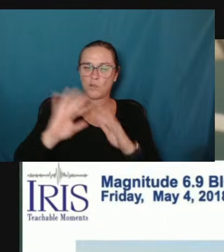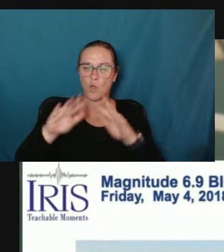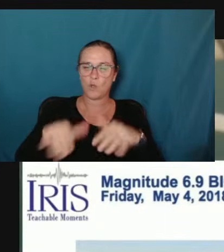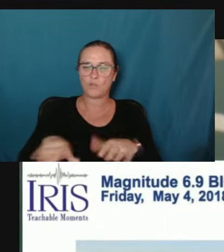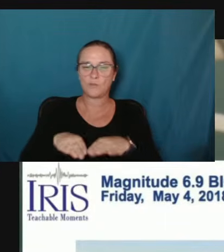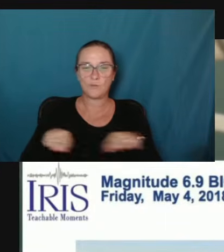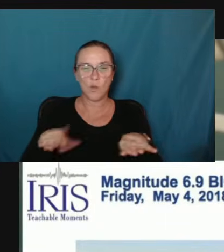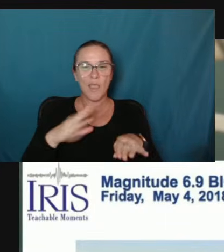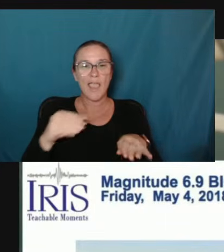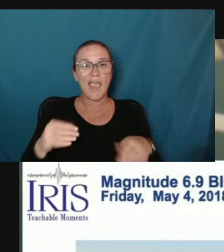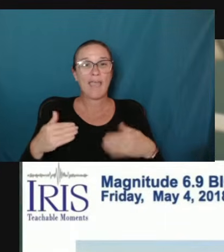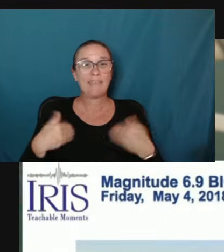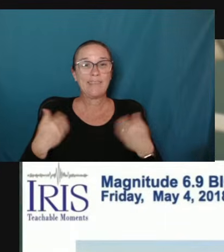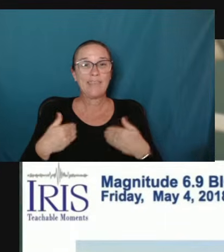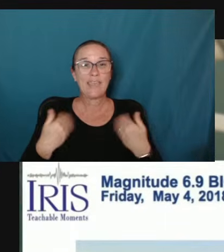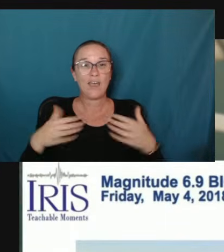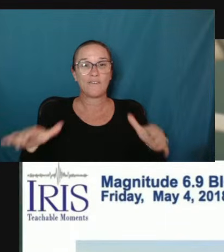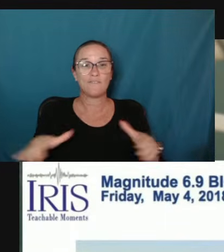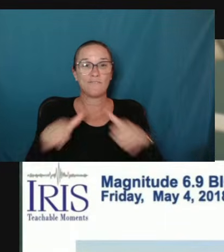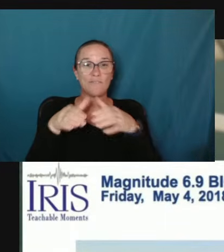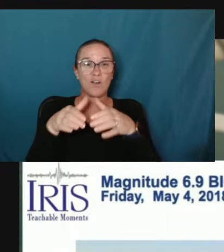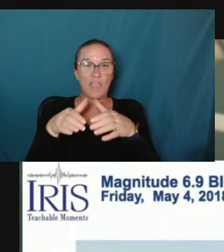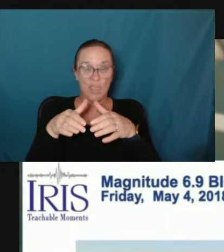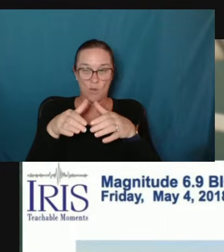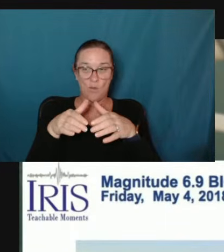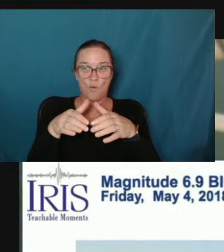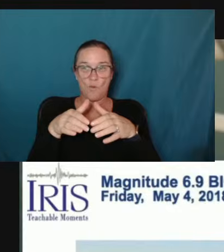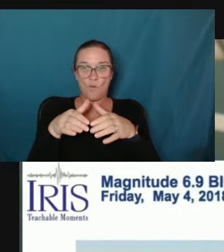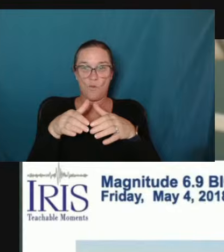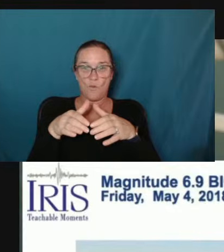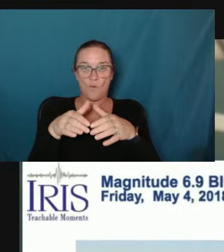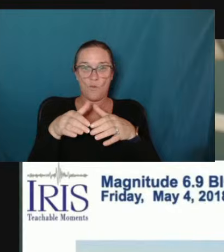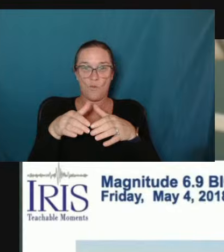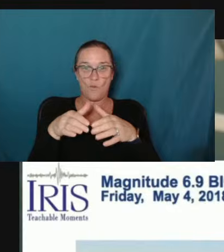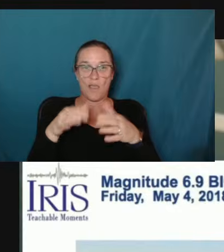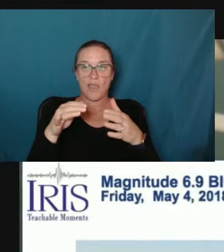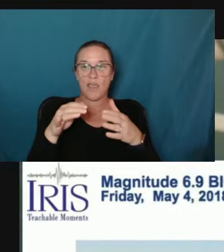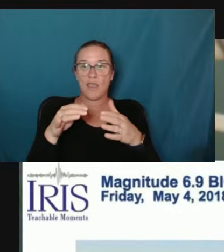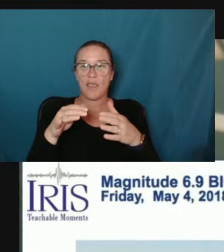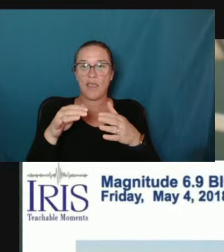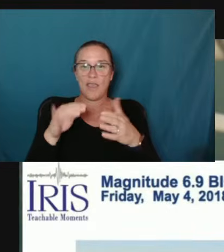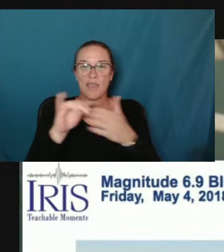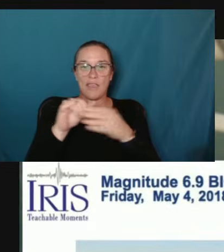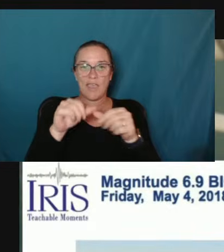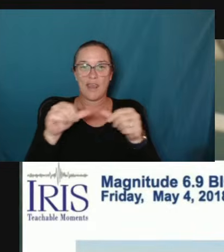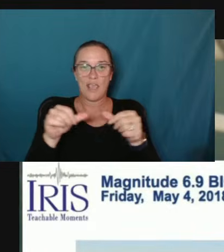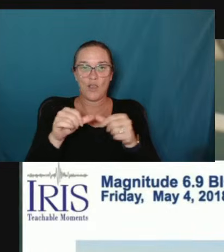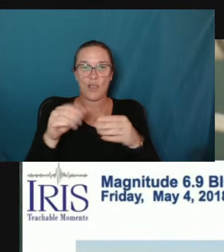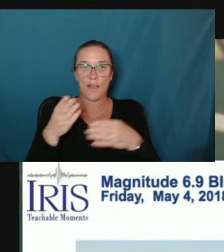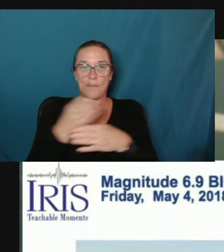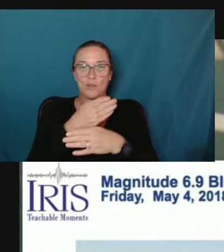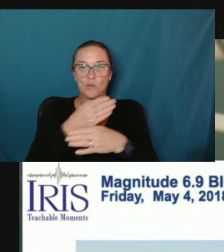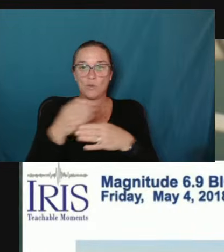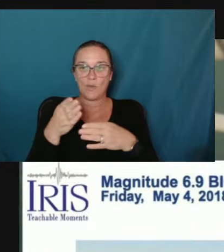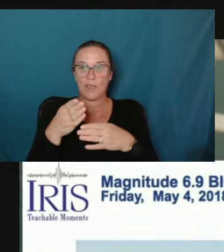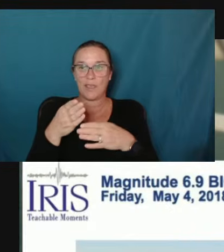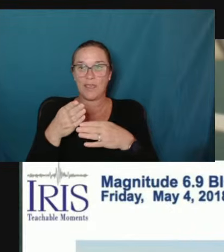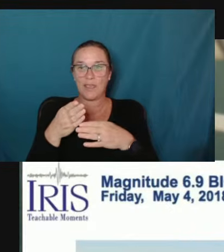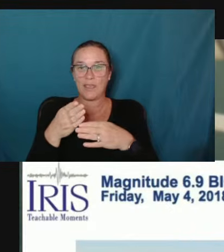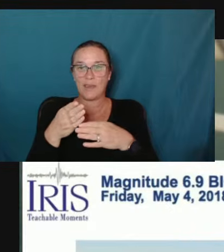young volcano edifice, that interface between them is a zone of